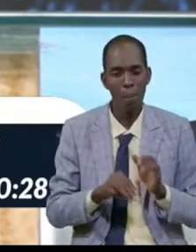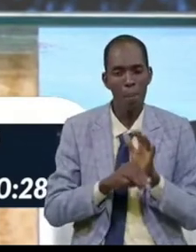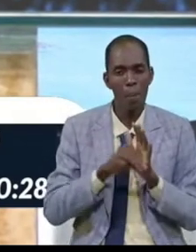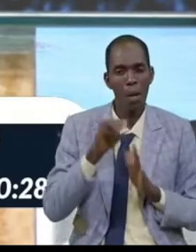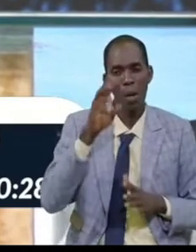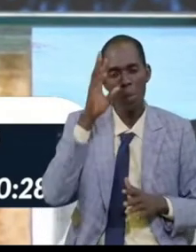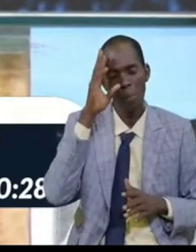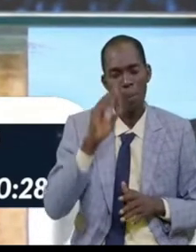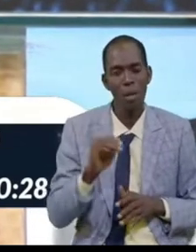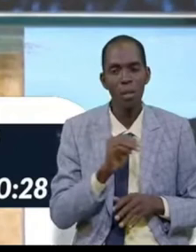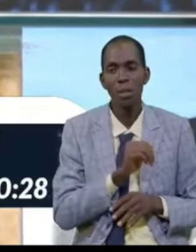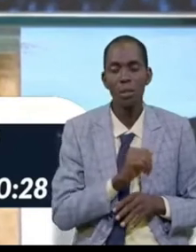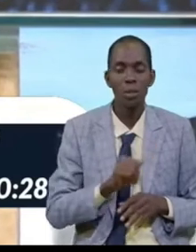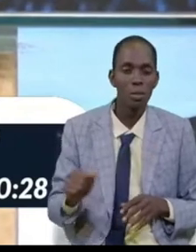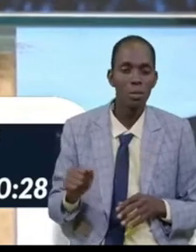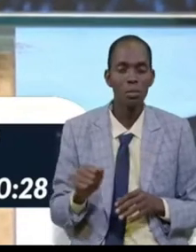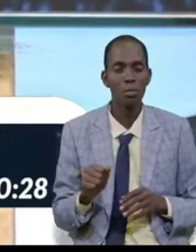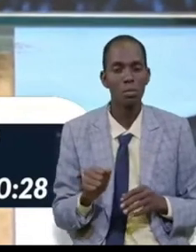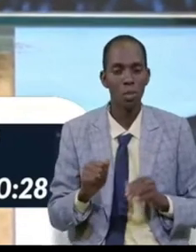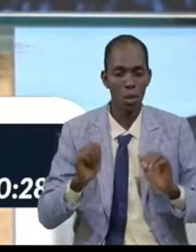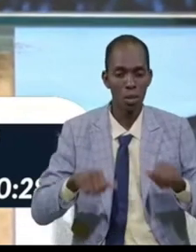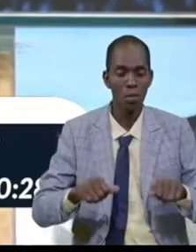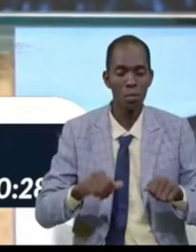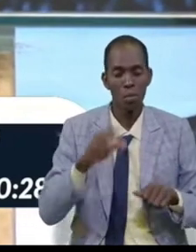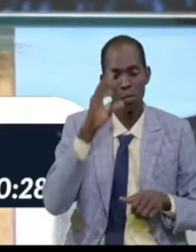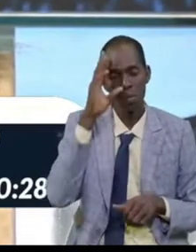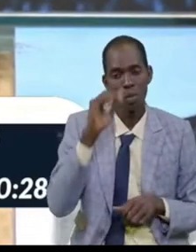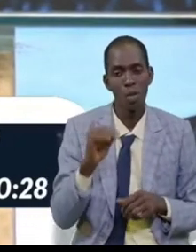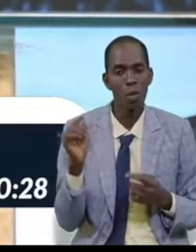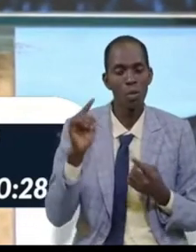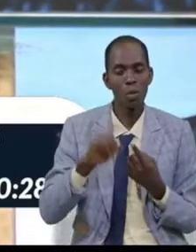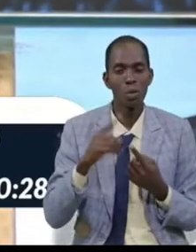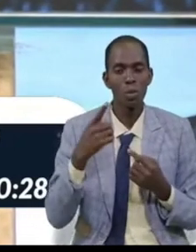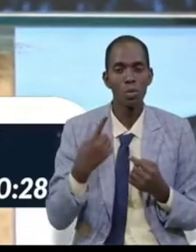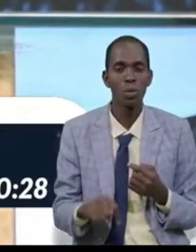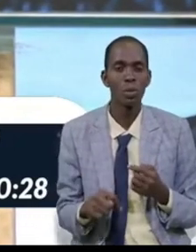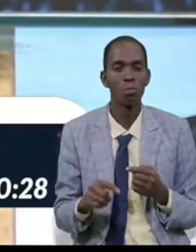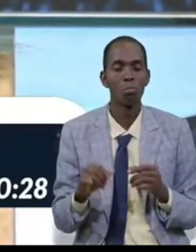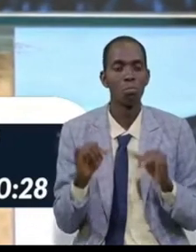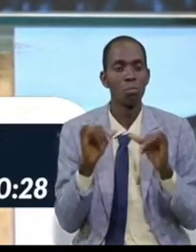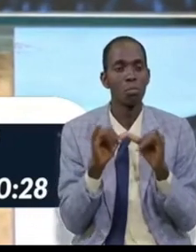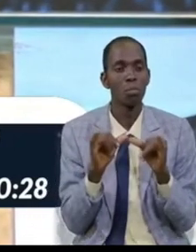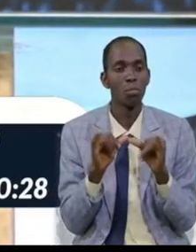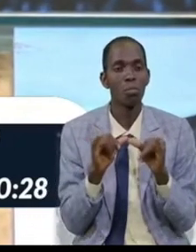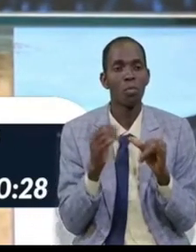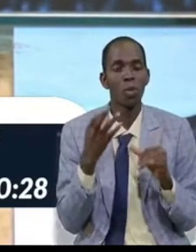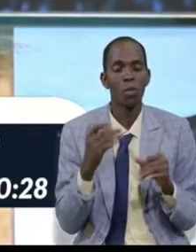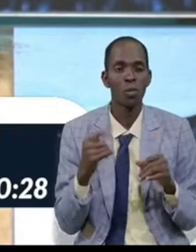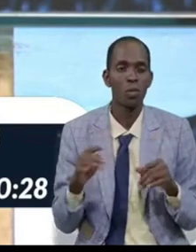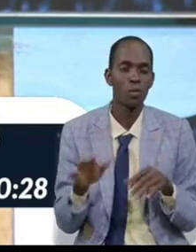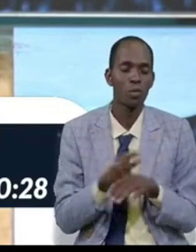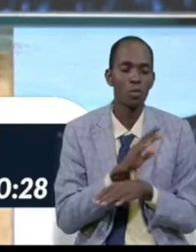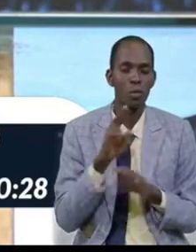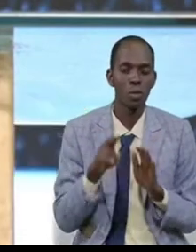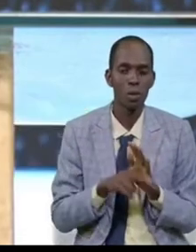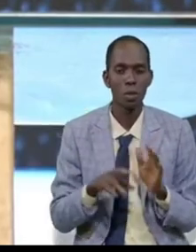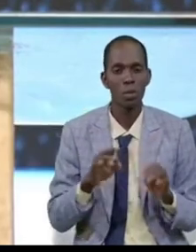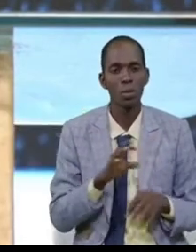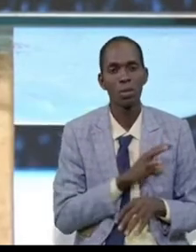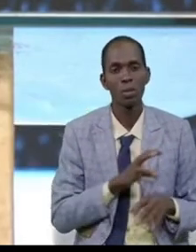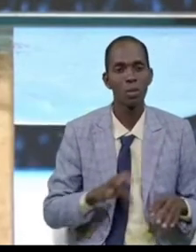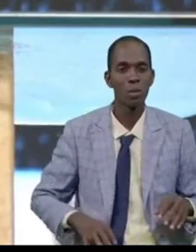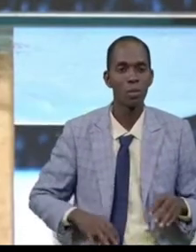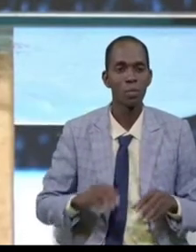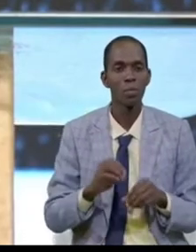a competent man, unto the measure of the stature of the fullness of Christ. And then in